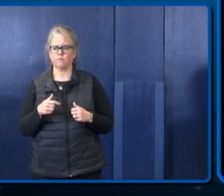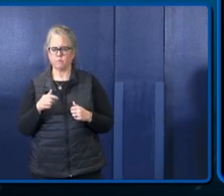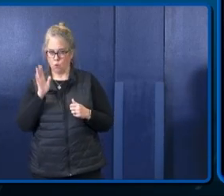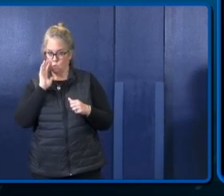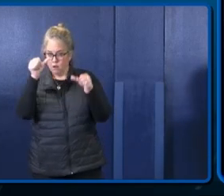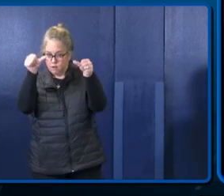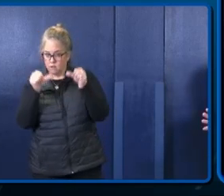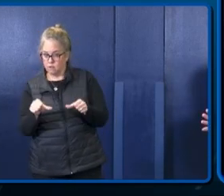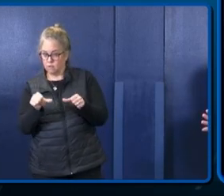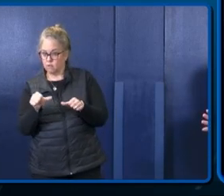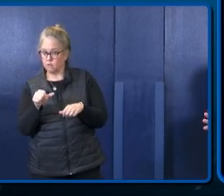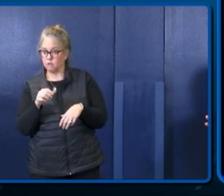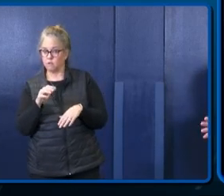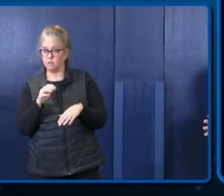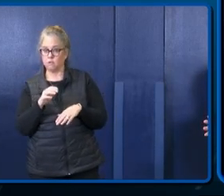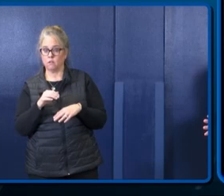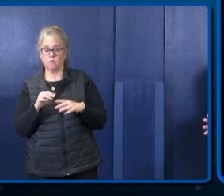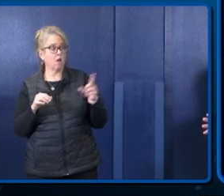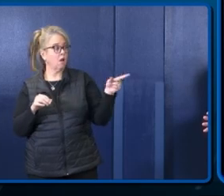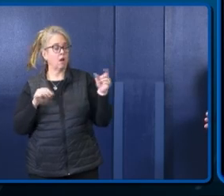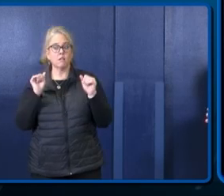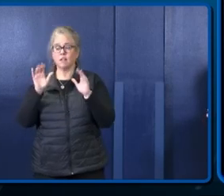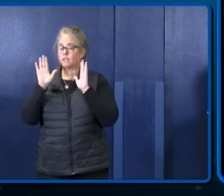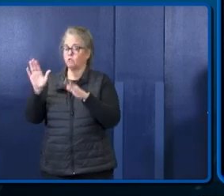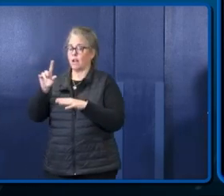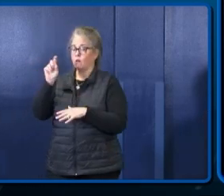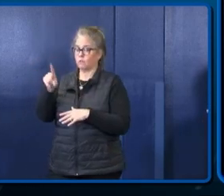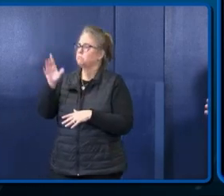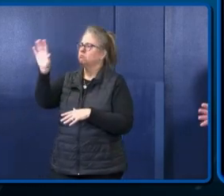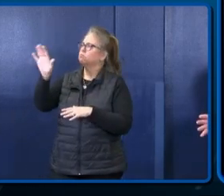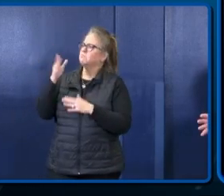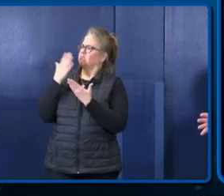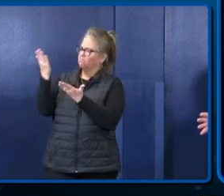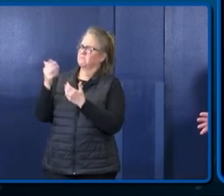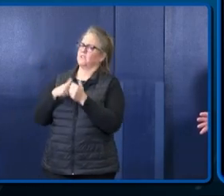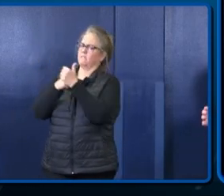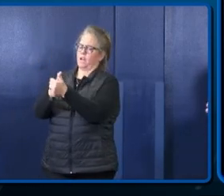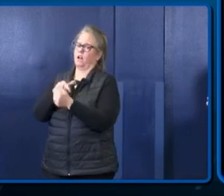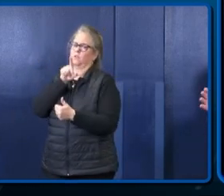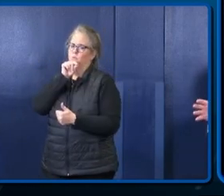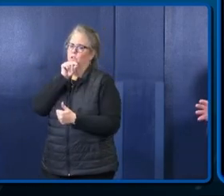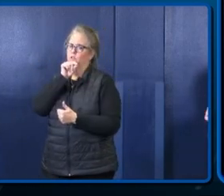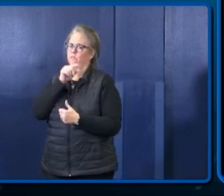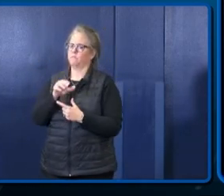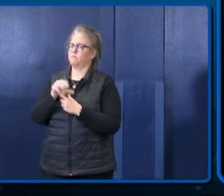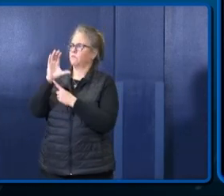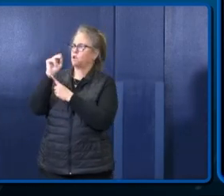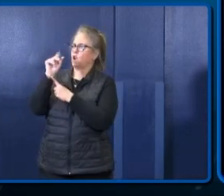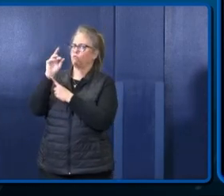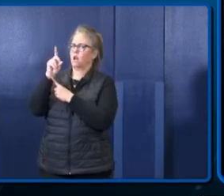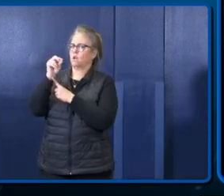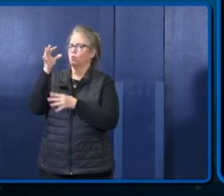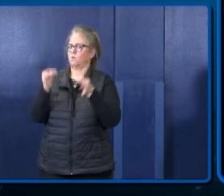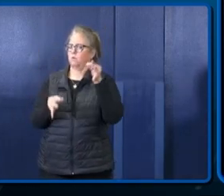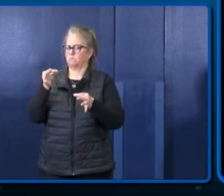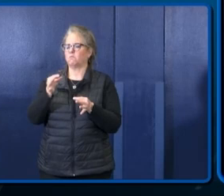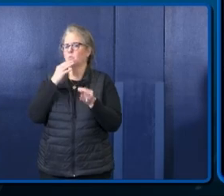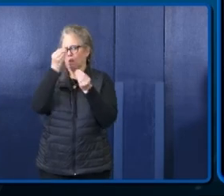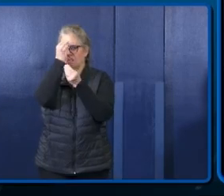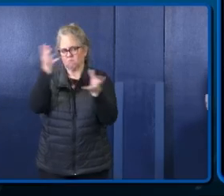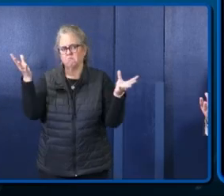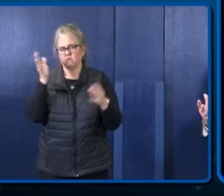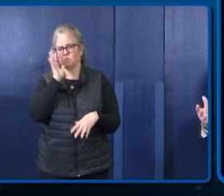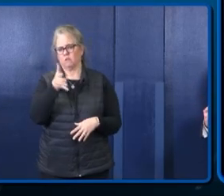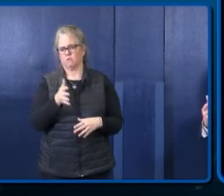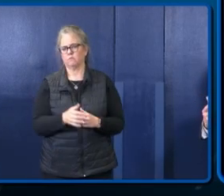Logistically, do you want us all to file a public records request for that affidavit that'll be on appeal tomorrow, or will it be posted on the cases of interest? Right. That's a great question. Just follow Colorado courts, and they'll be releasing that affidavit.